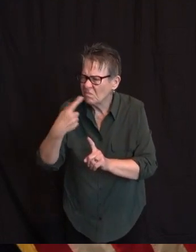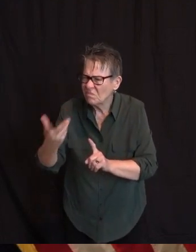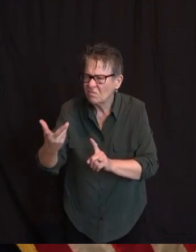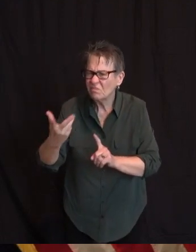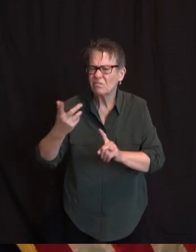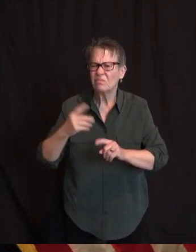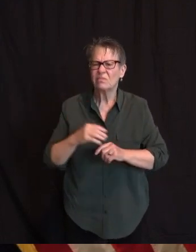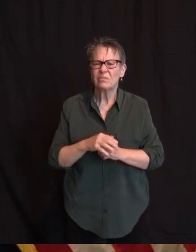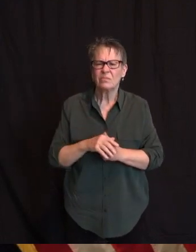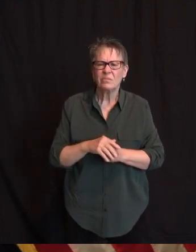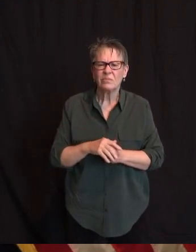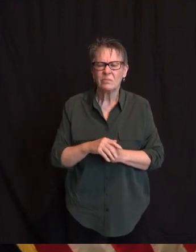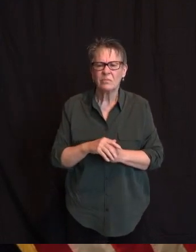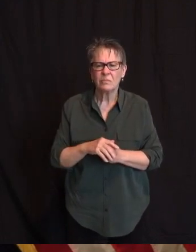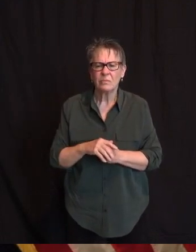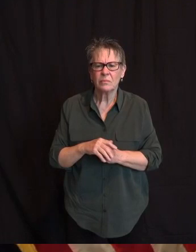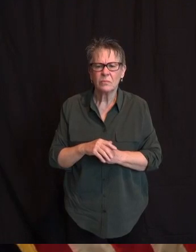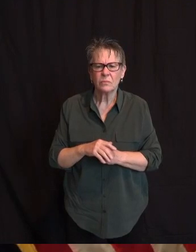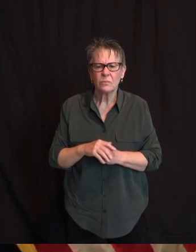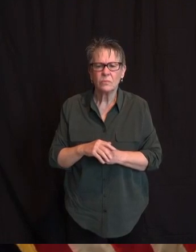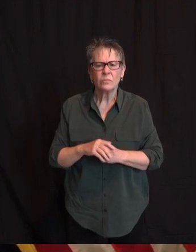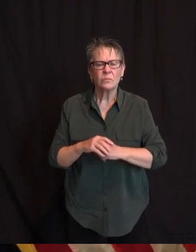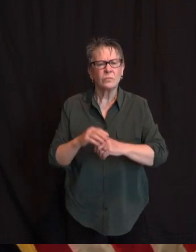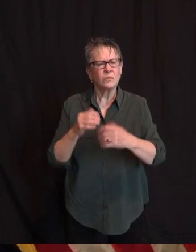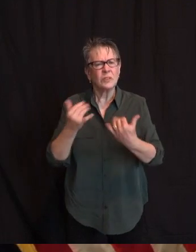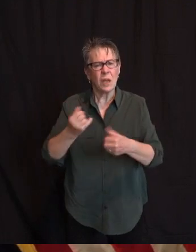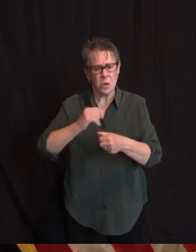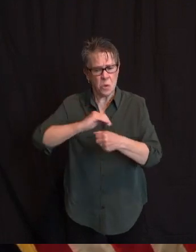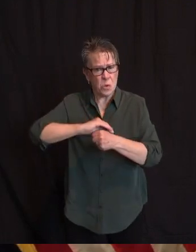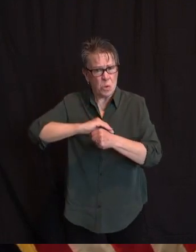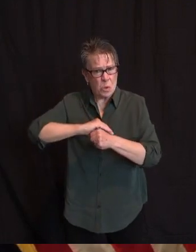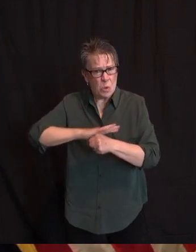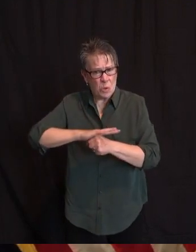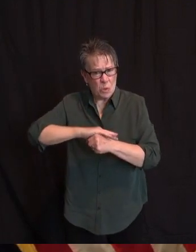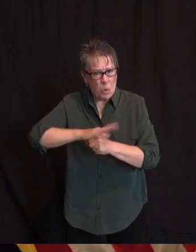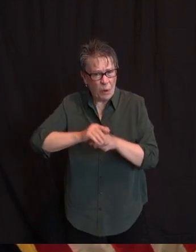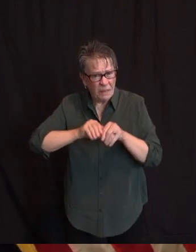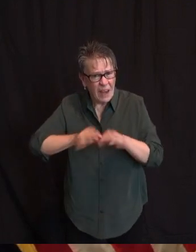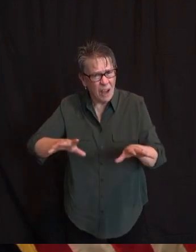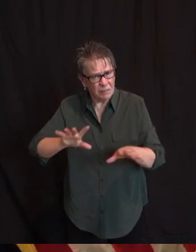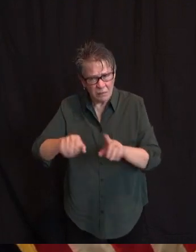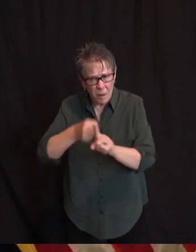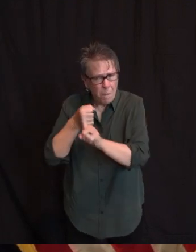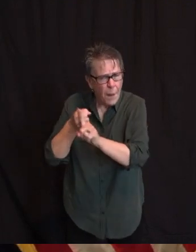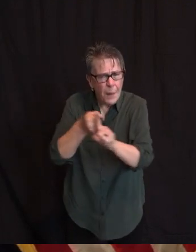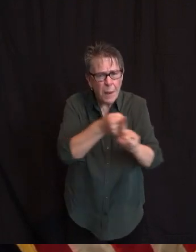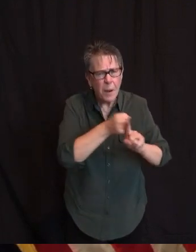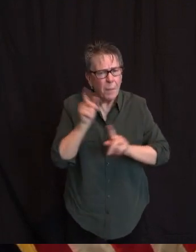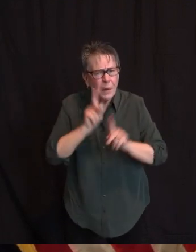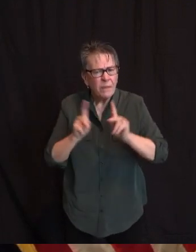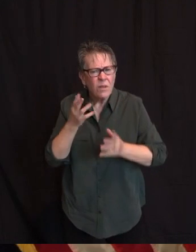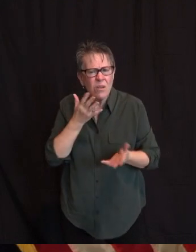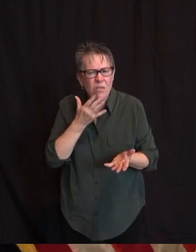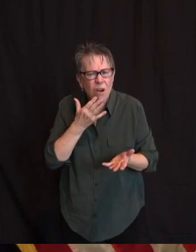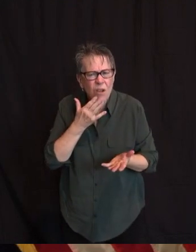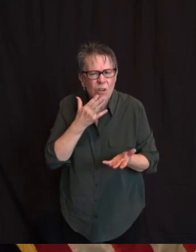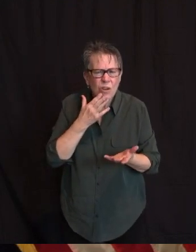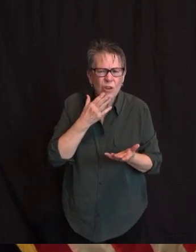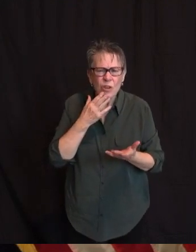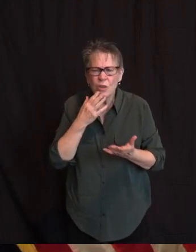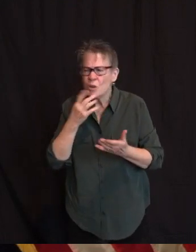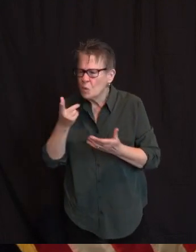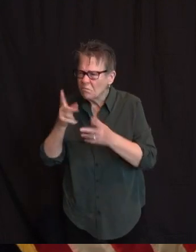care, job insecurity, and underlying medical issues. Is this something the state is examining demographically, and if so, what are you finding? One more,